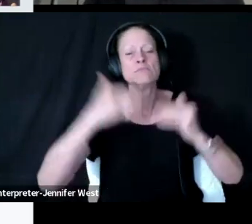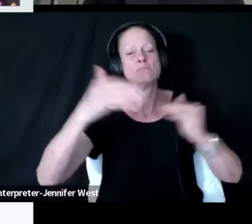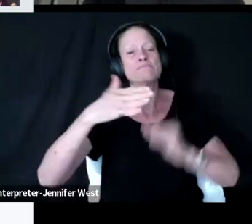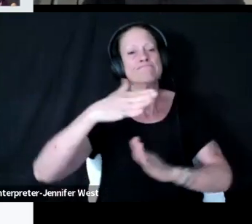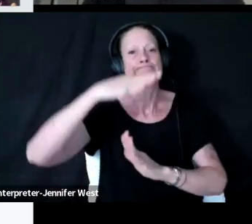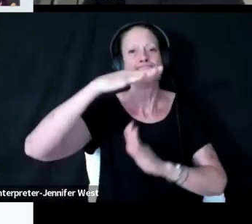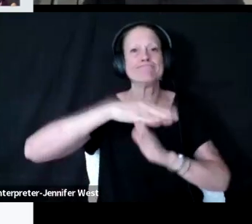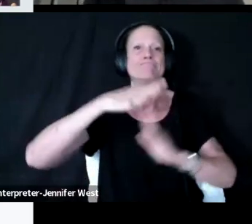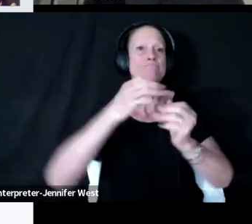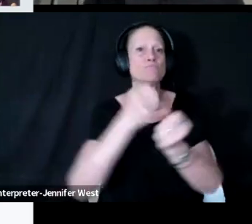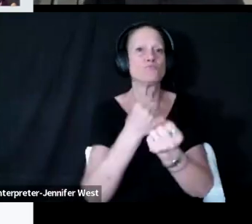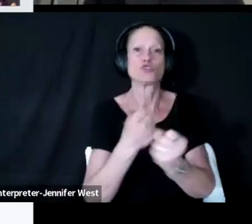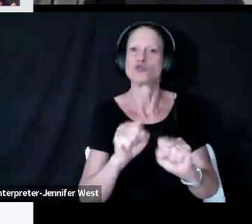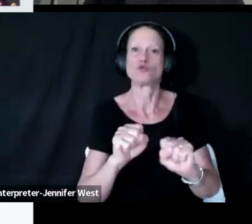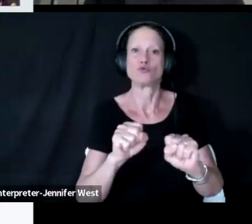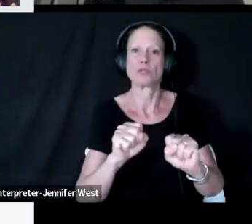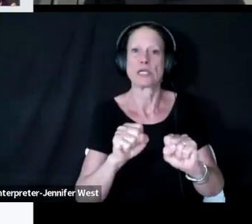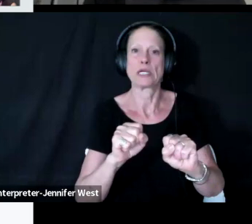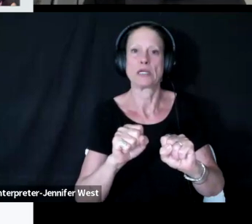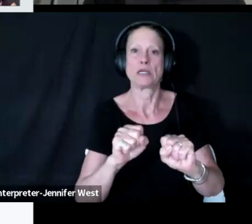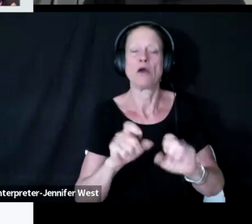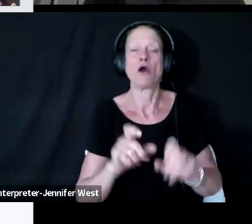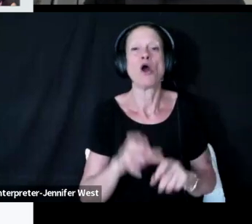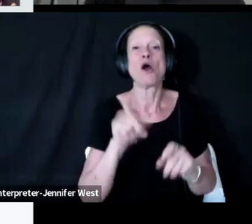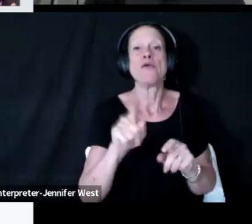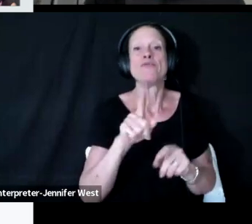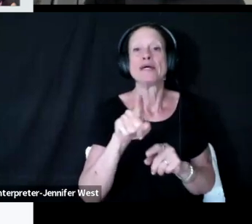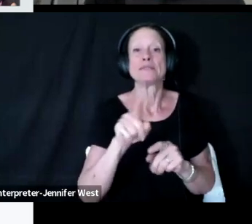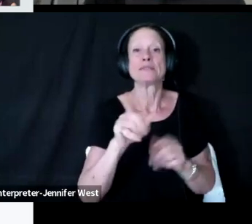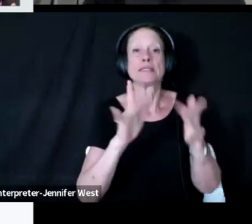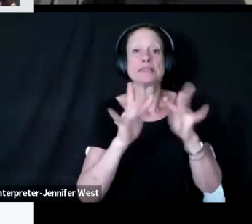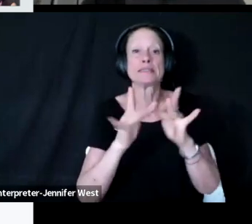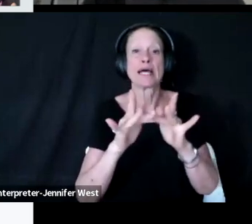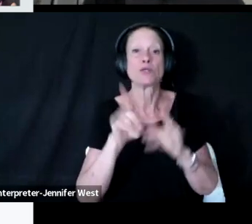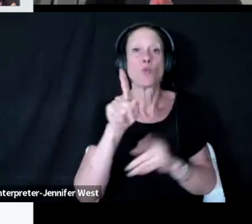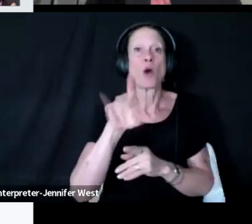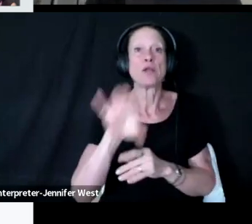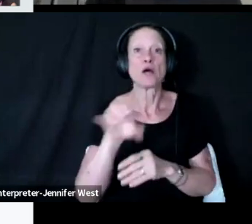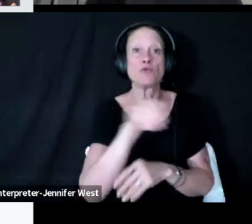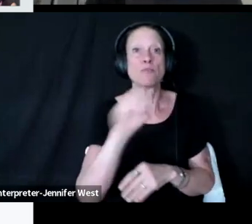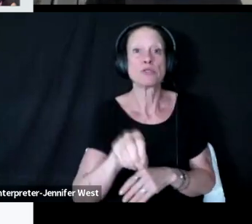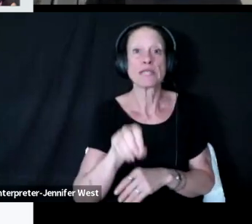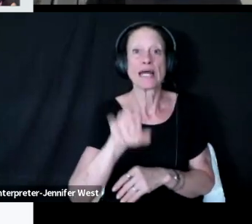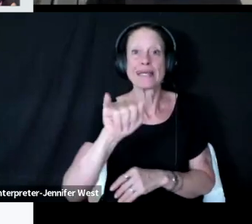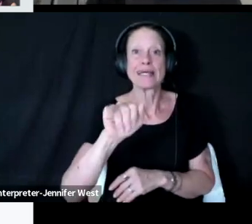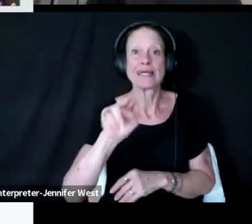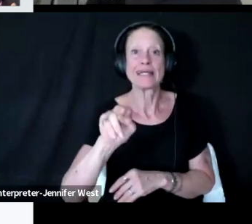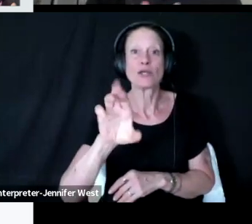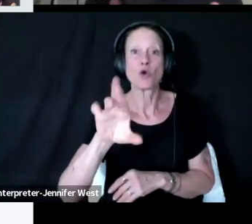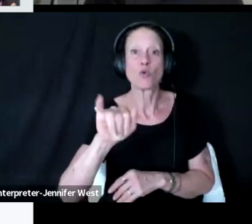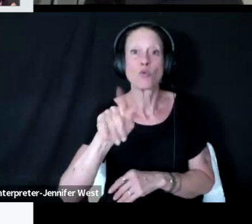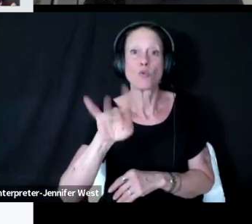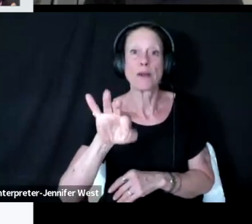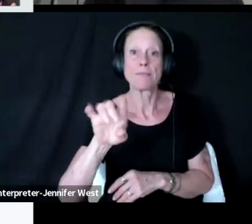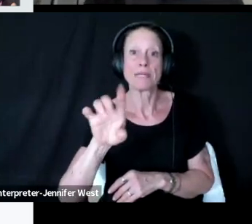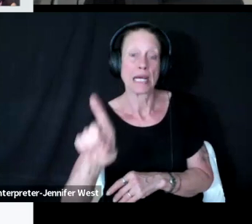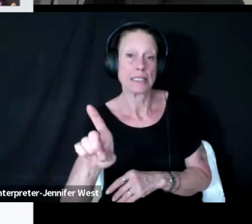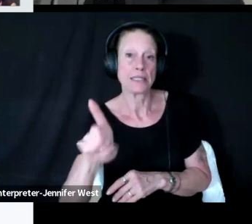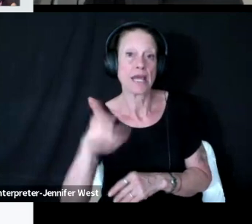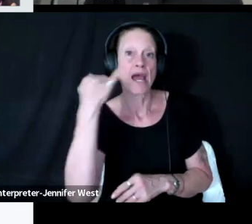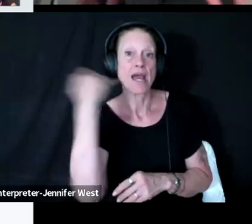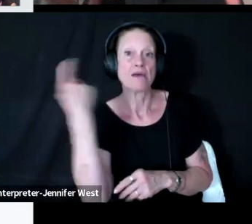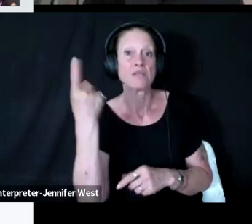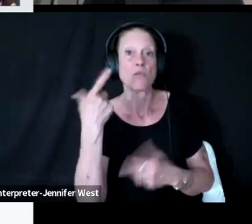have the site is 100% encrypted, which basically means if anybody tried to hack into the